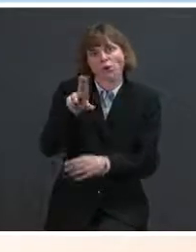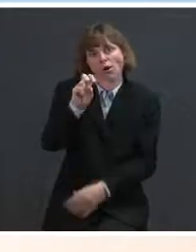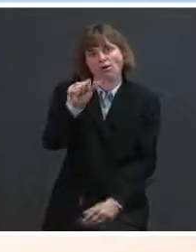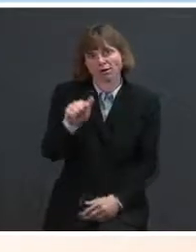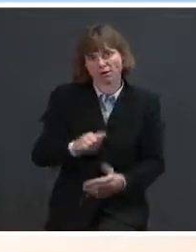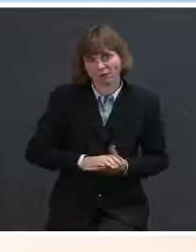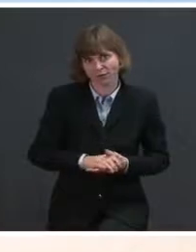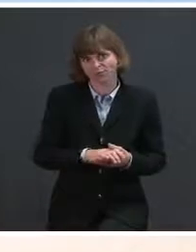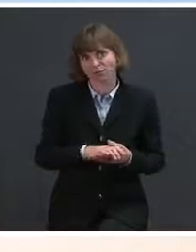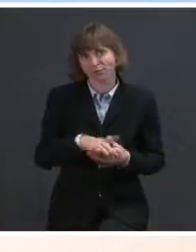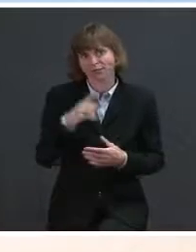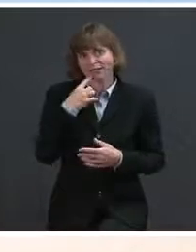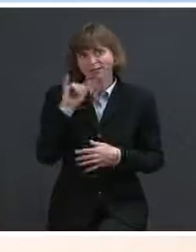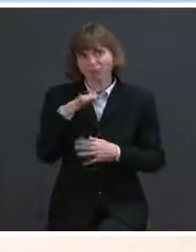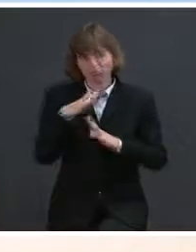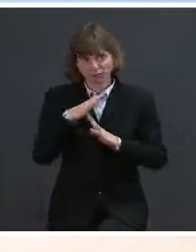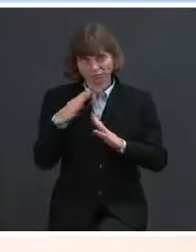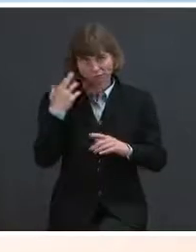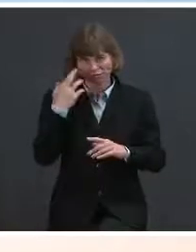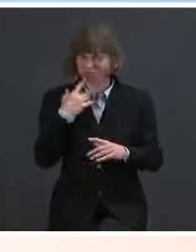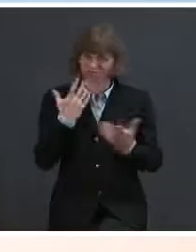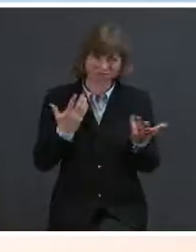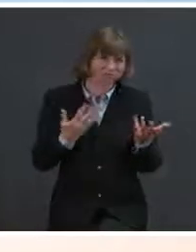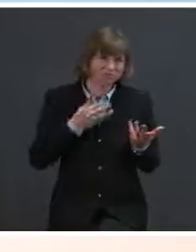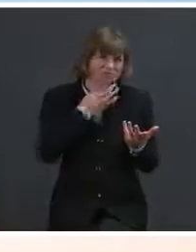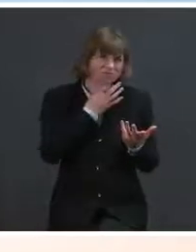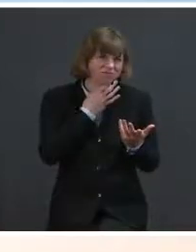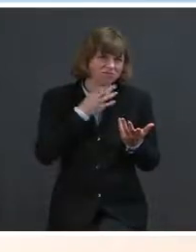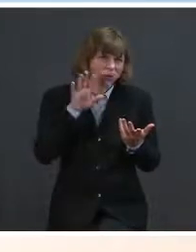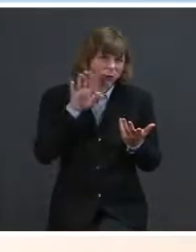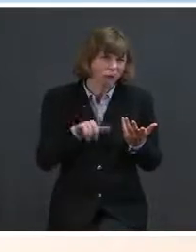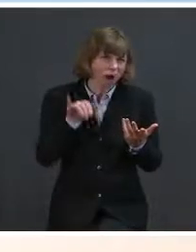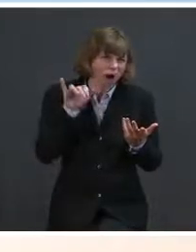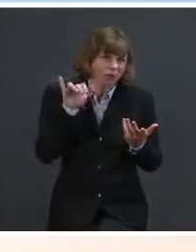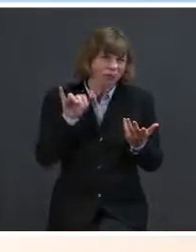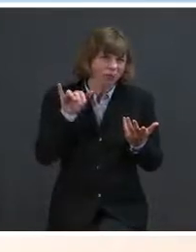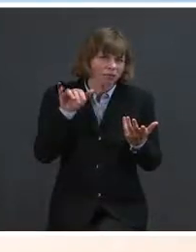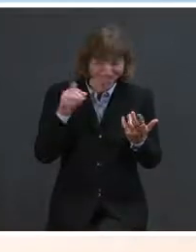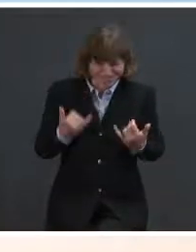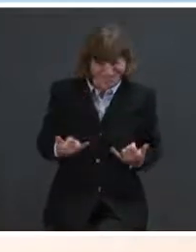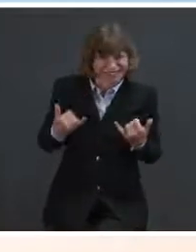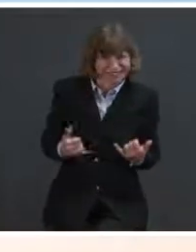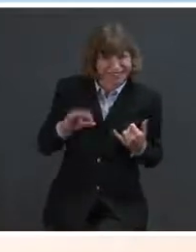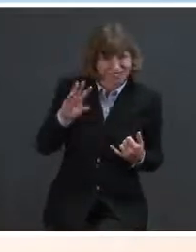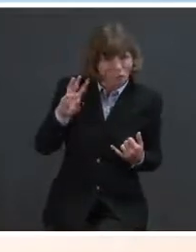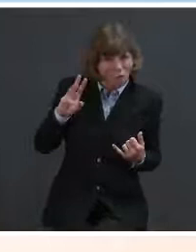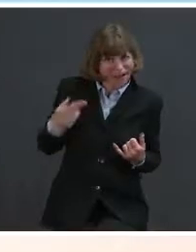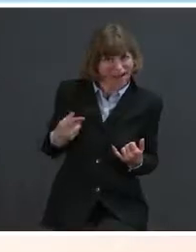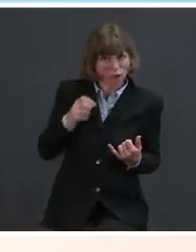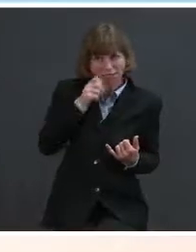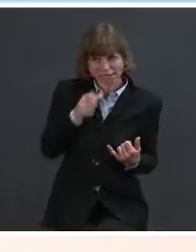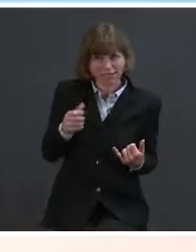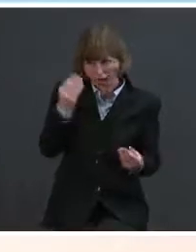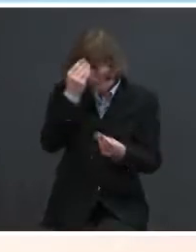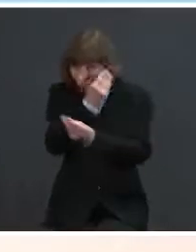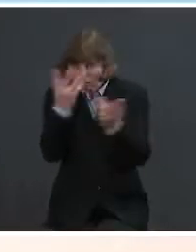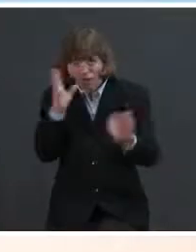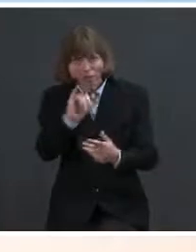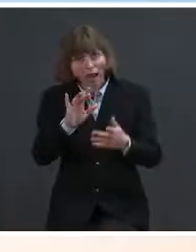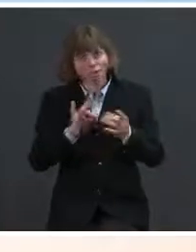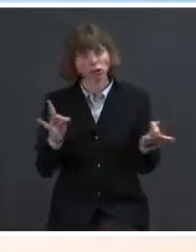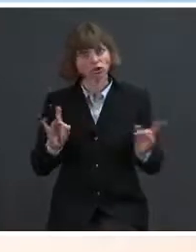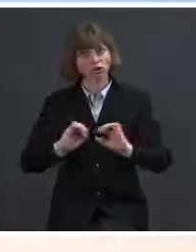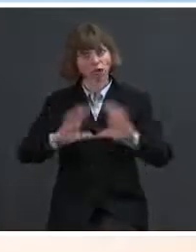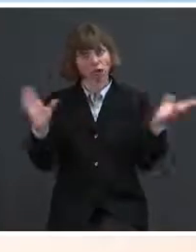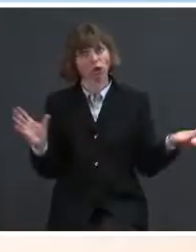and American aid. Why has that not been the message that this White House is sending now, clear and unrelenting, that none of these